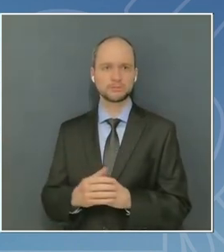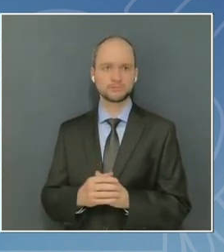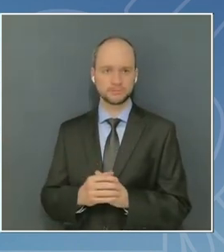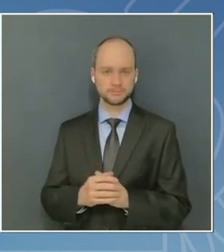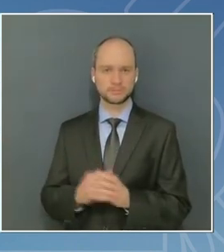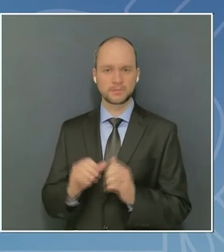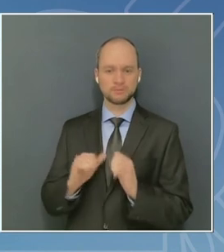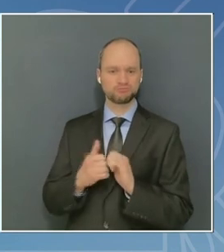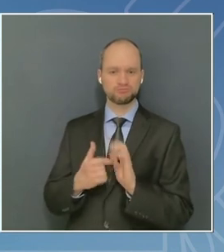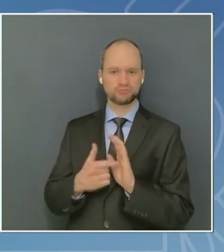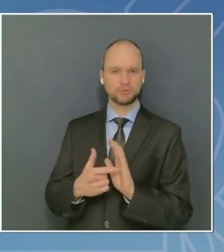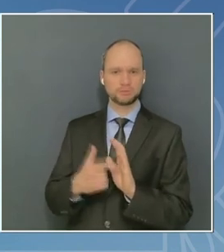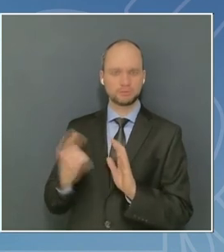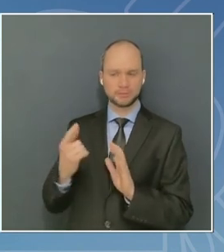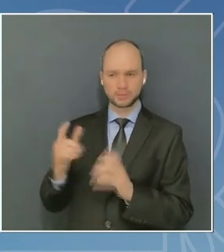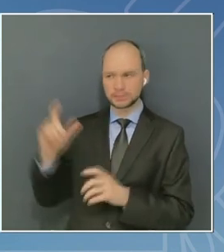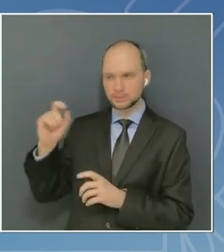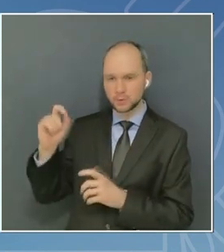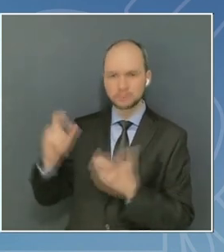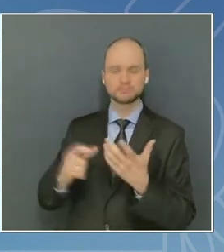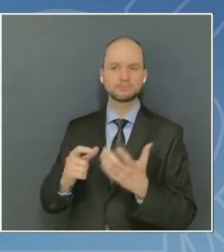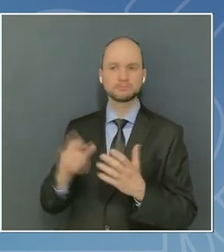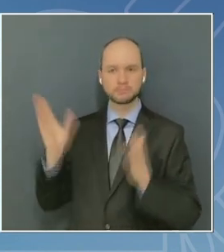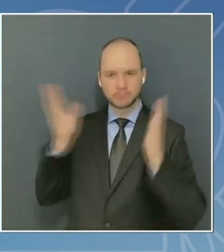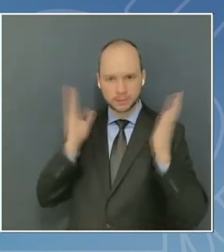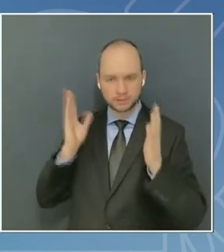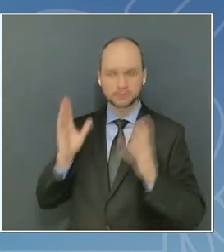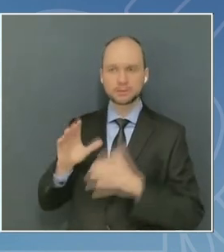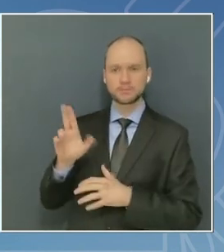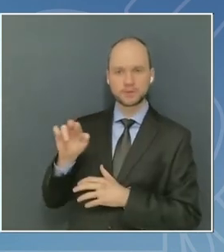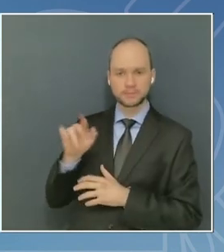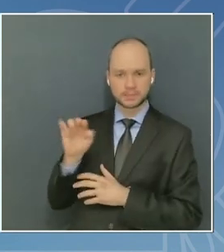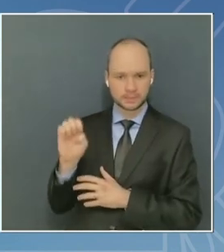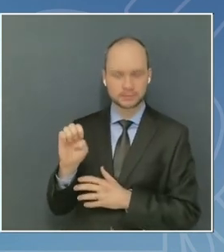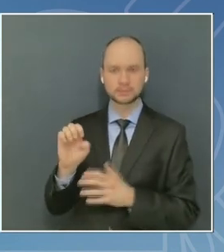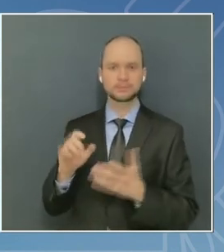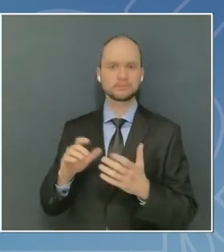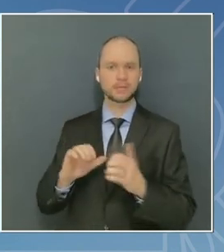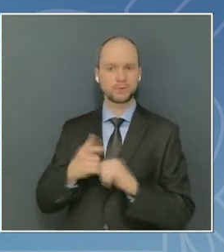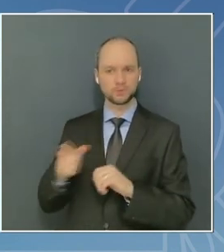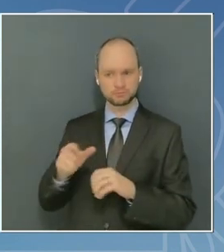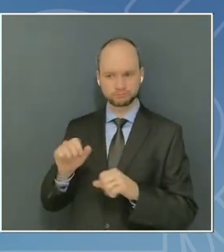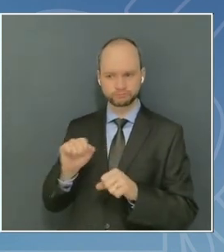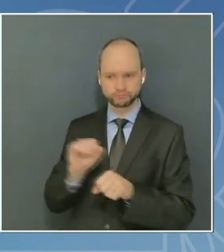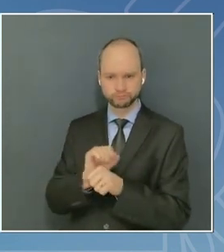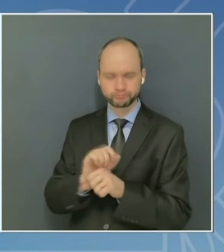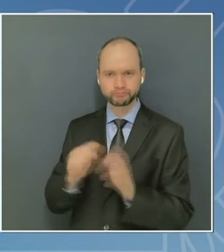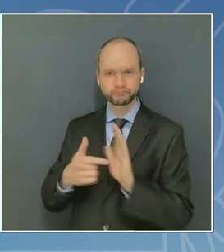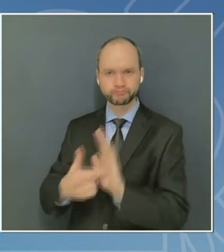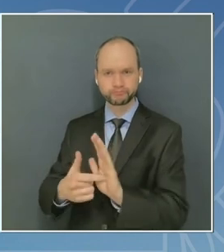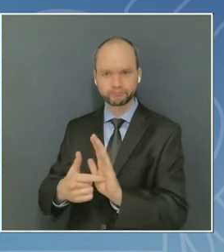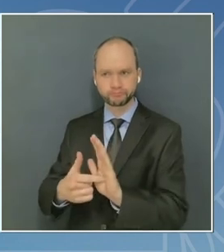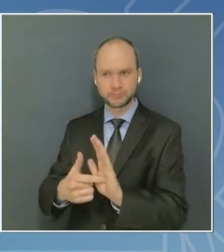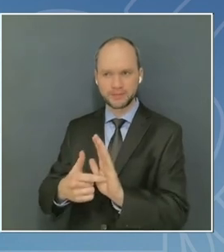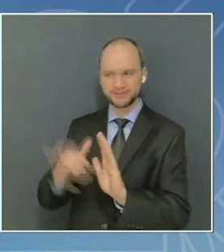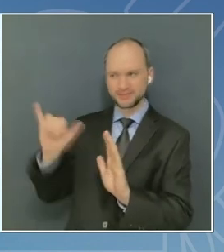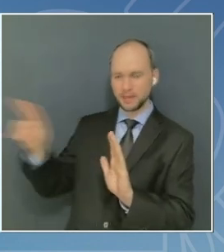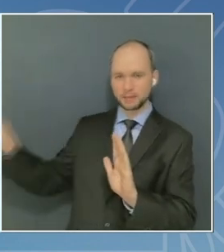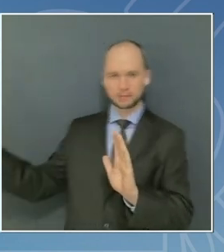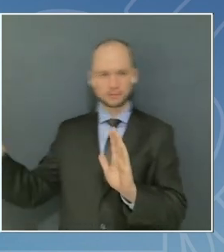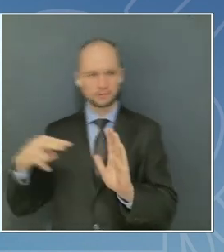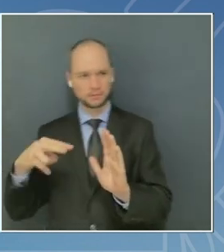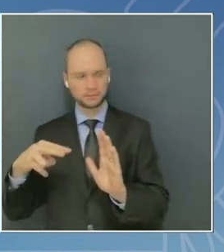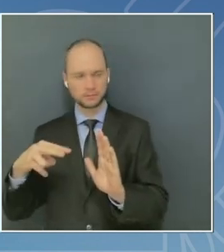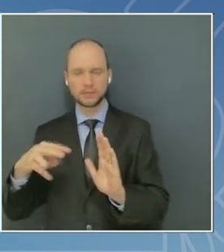someone who's Cambodian, someone who's Vietnamese, someone who's Malaysian or Burmese, to do the work that you do, that is so phenomenal.